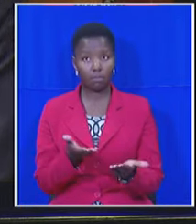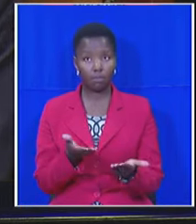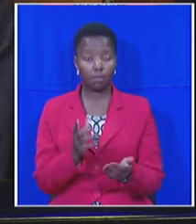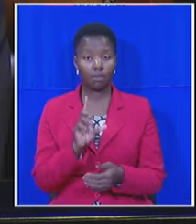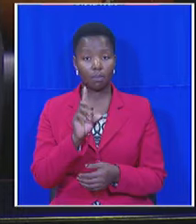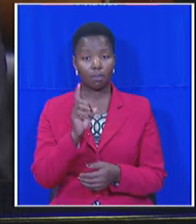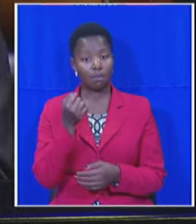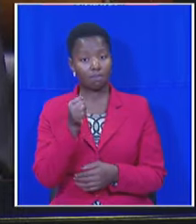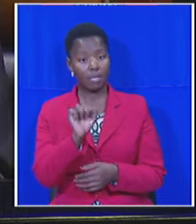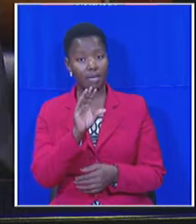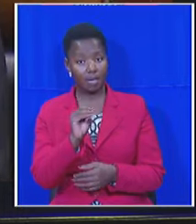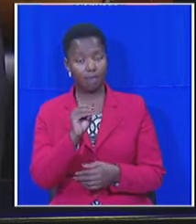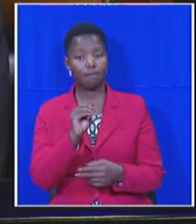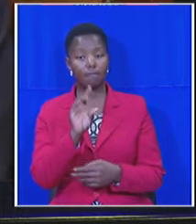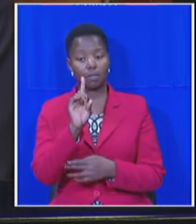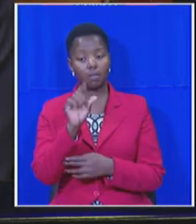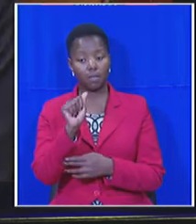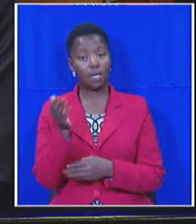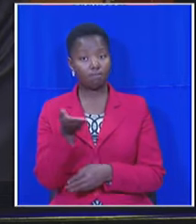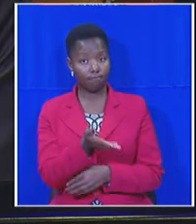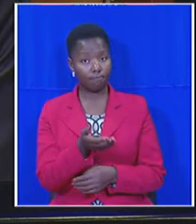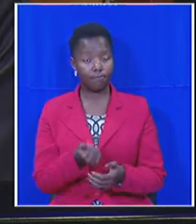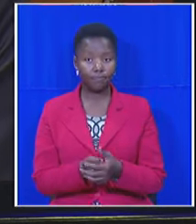There's objections and a declaration. The DA.